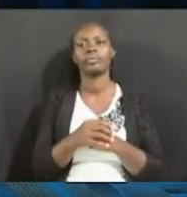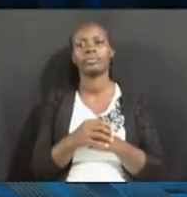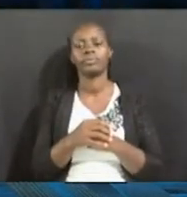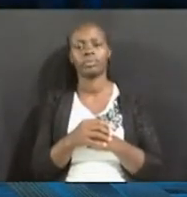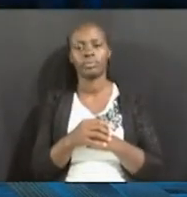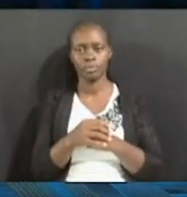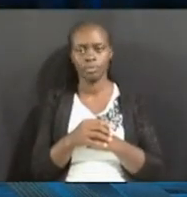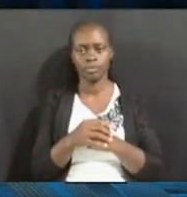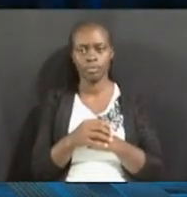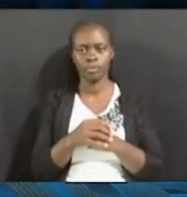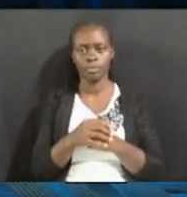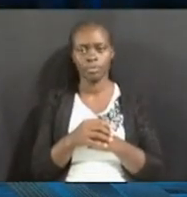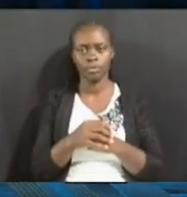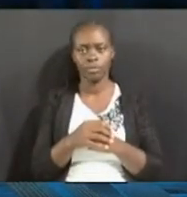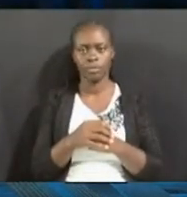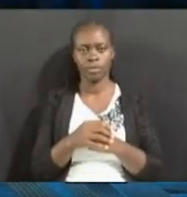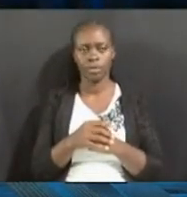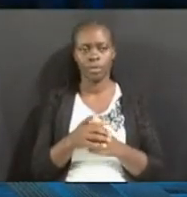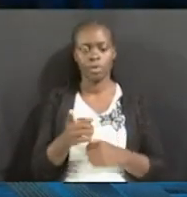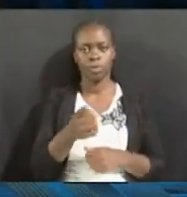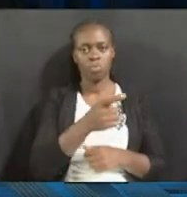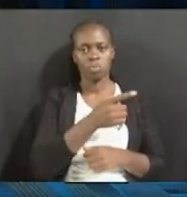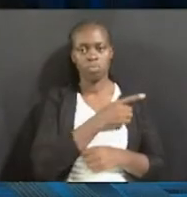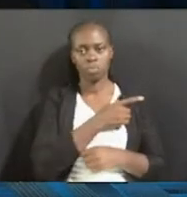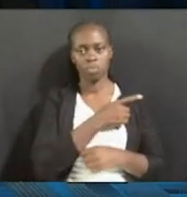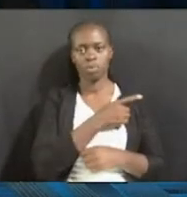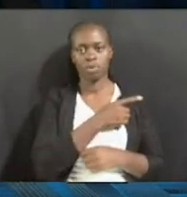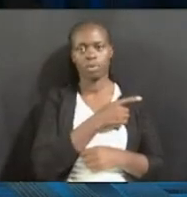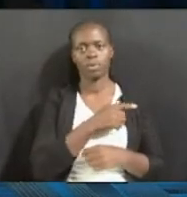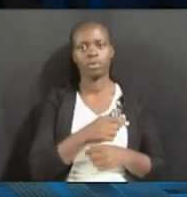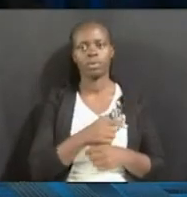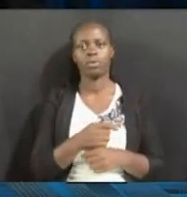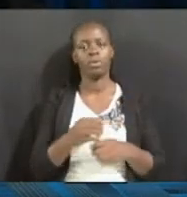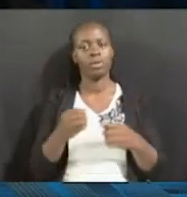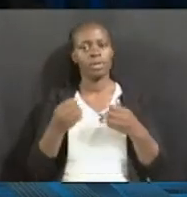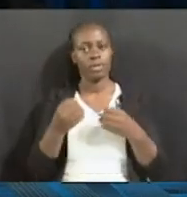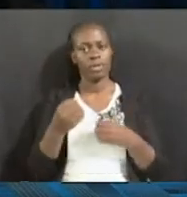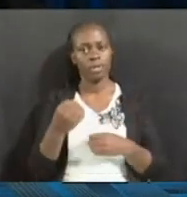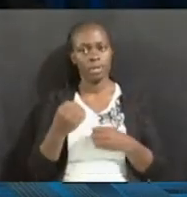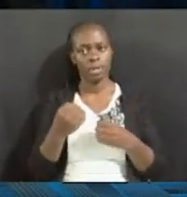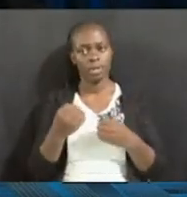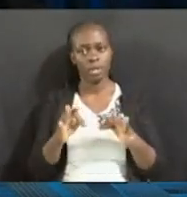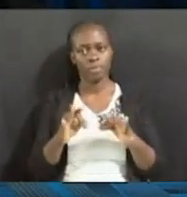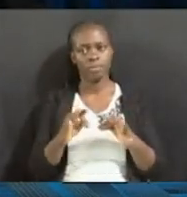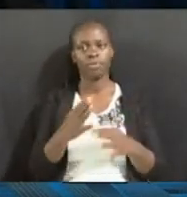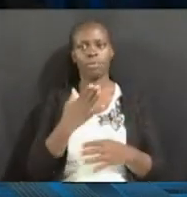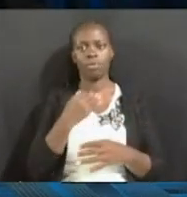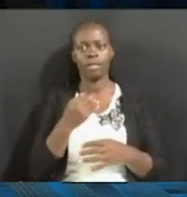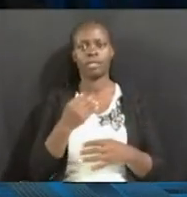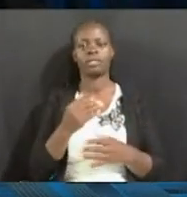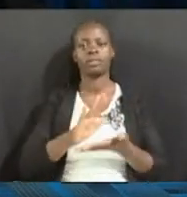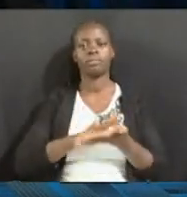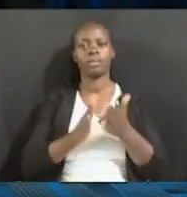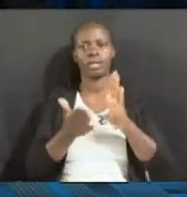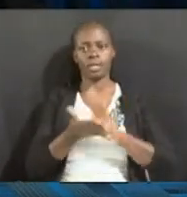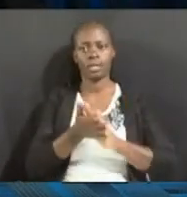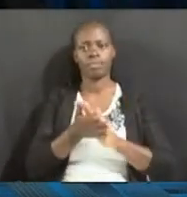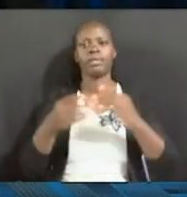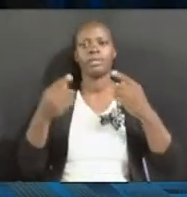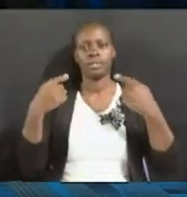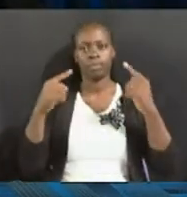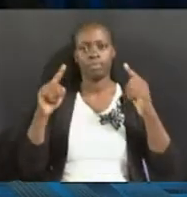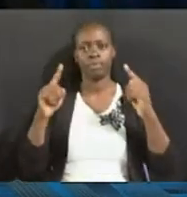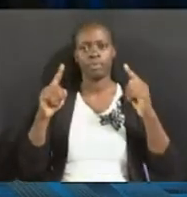Just make a step of faith. Save time. Just make a step of faith. Come after this. I want to invite my pastors here to join me. We are going to